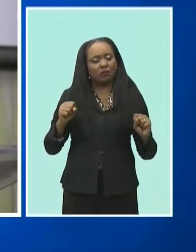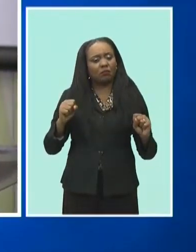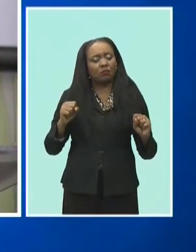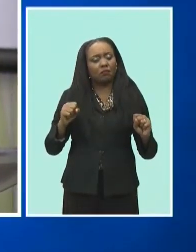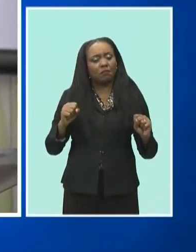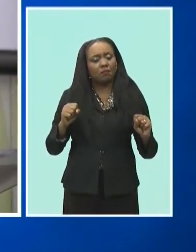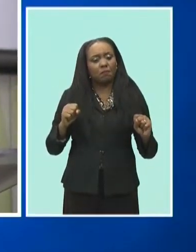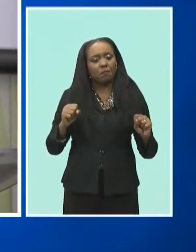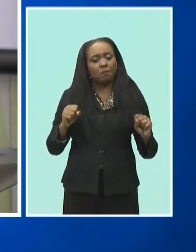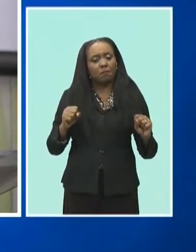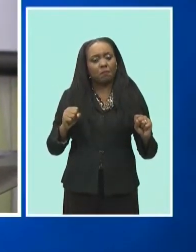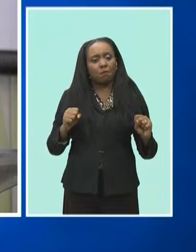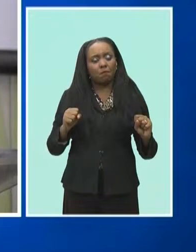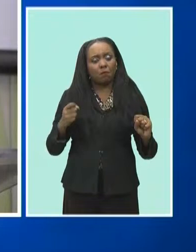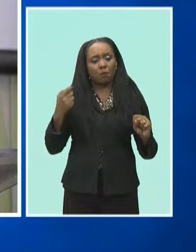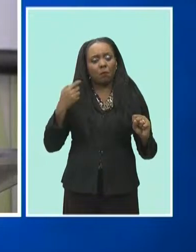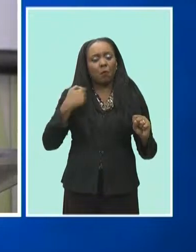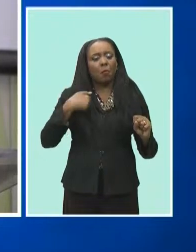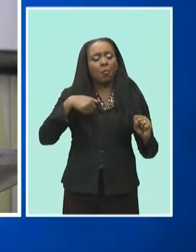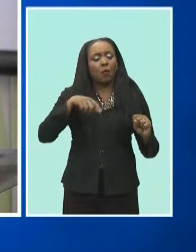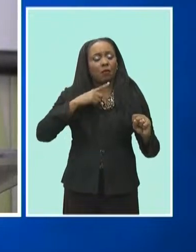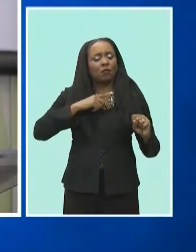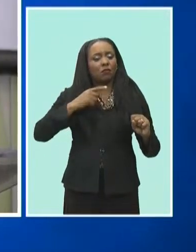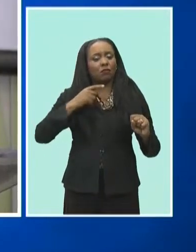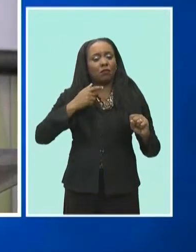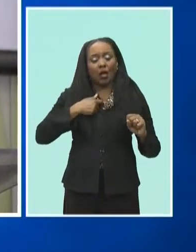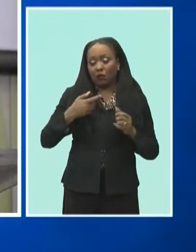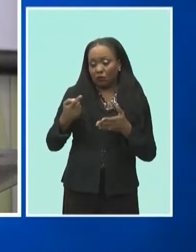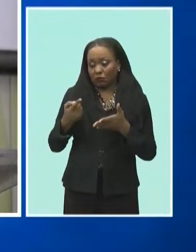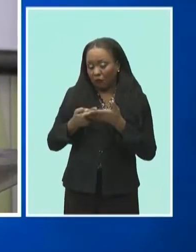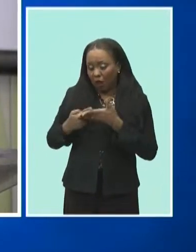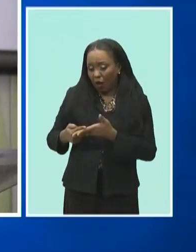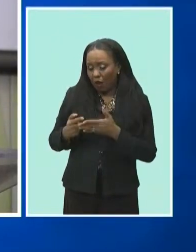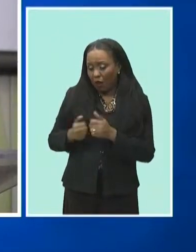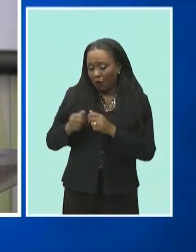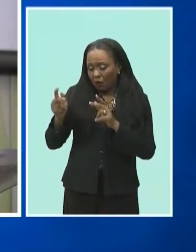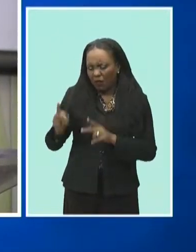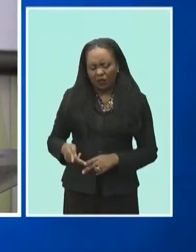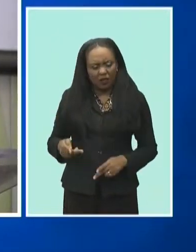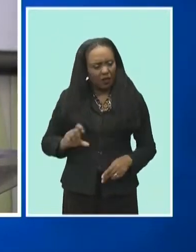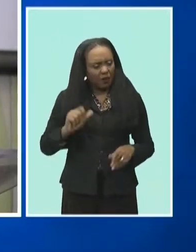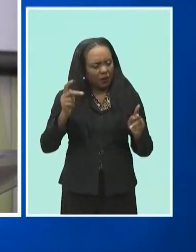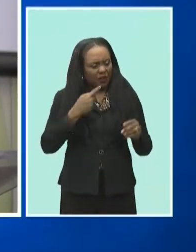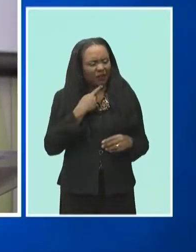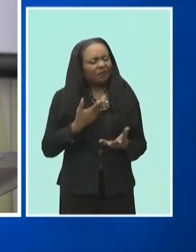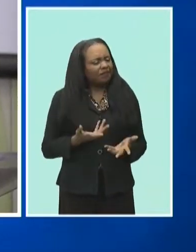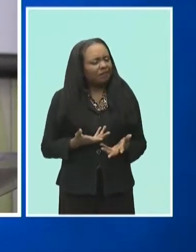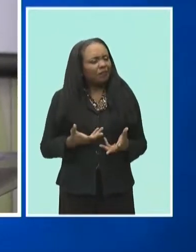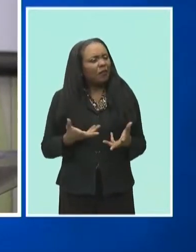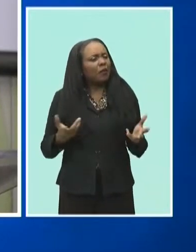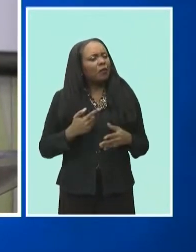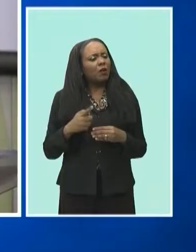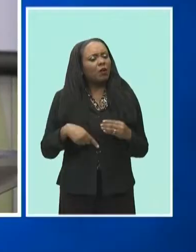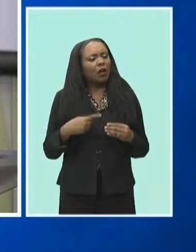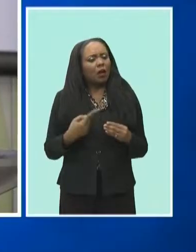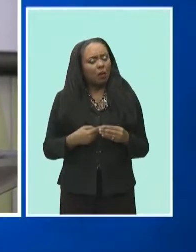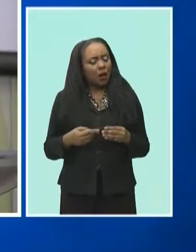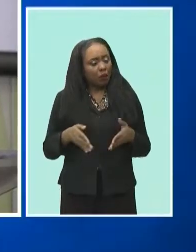a little bit more about the SOTI. But I thought, and she said to me, what about, opening it up to corporate